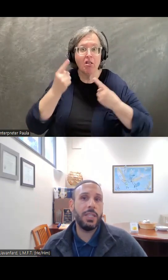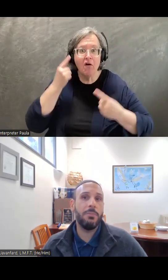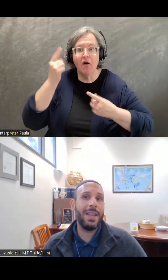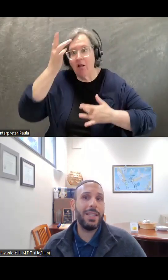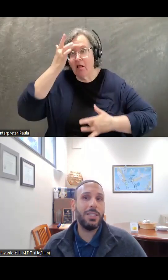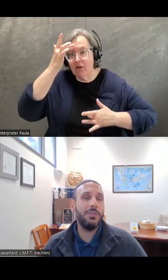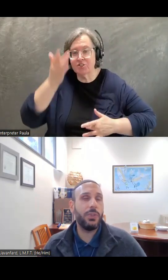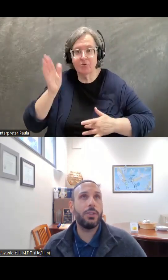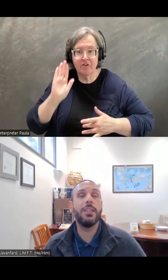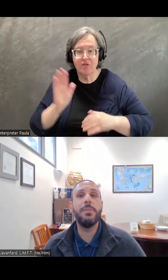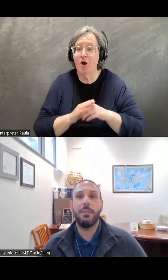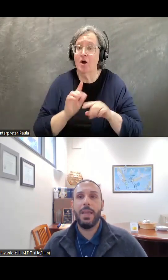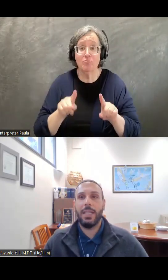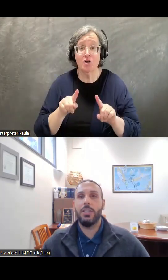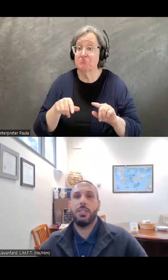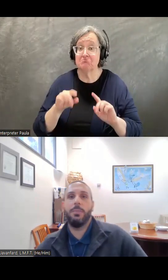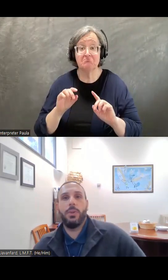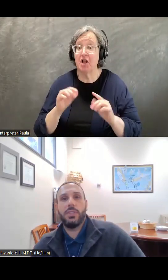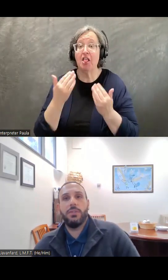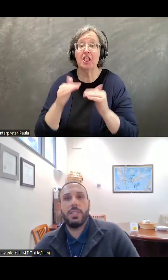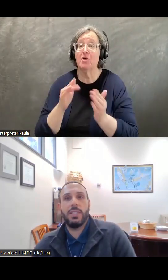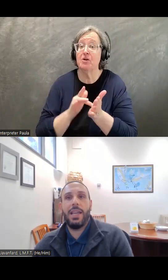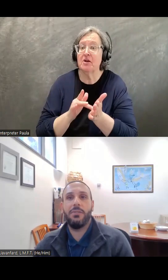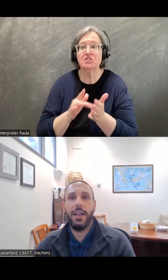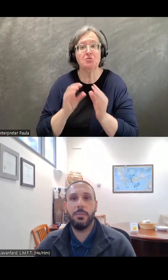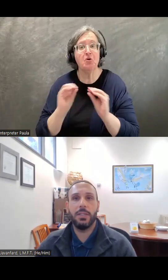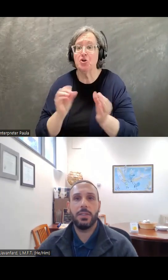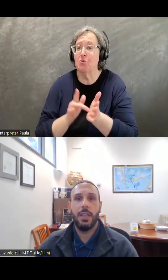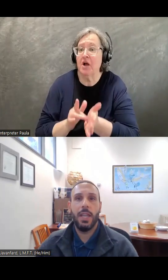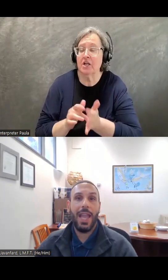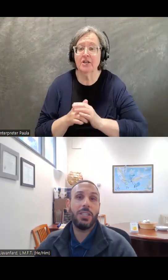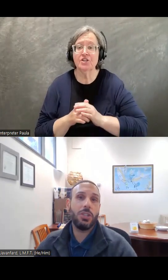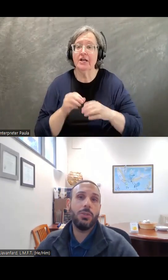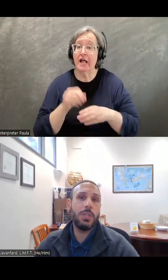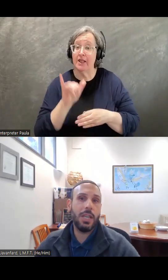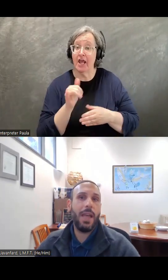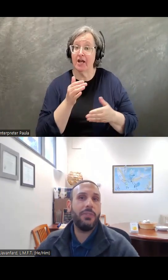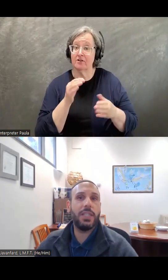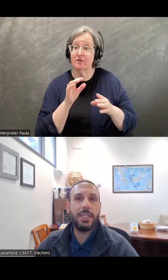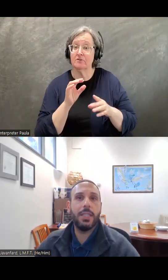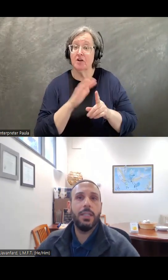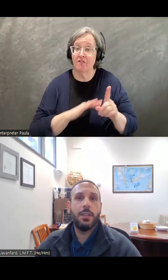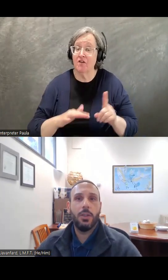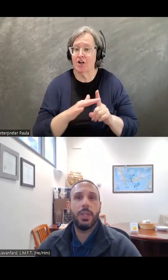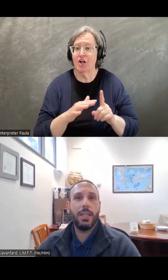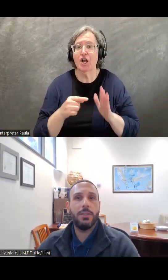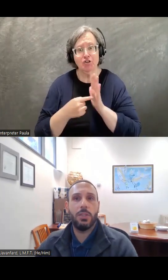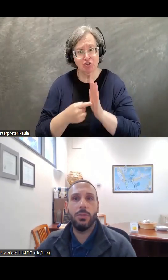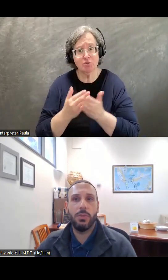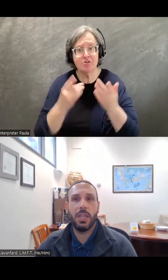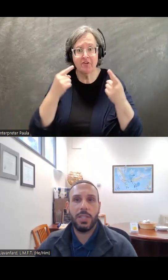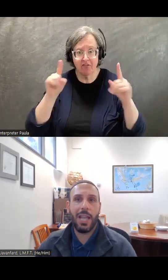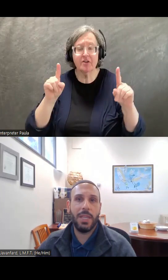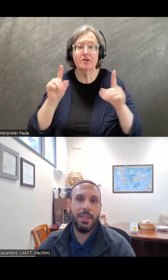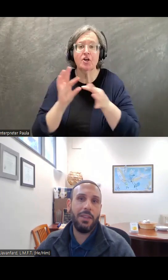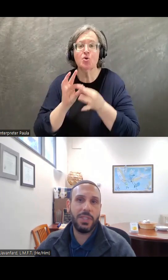offered either medication-free or limited medication supportive services in that environment, and it showed some efficacy related to